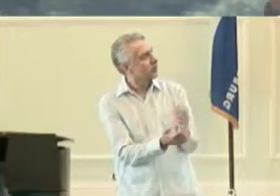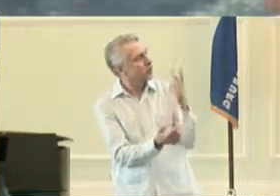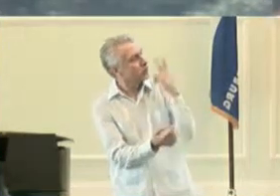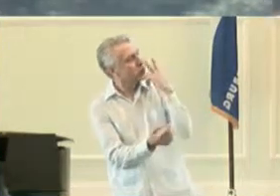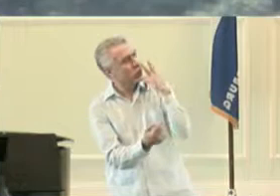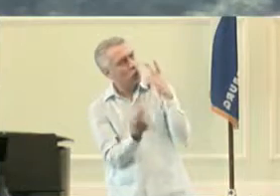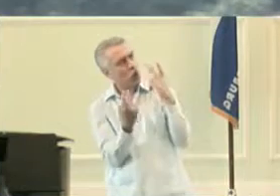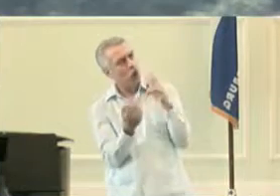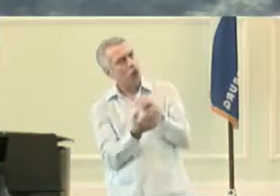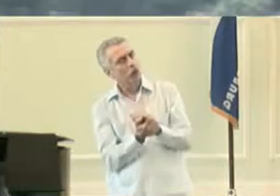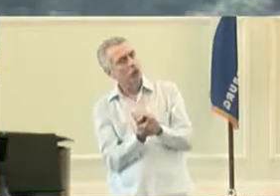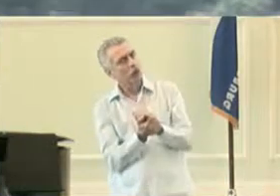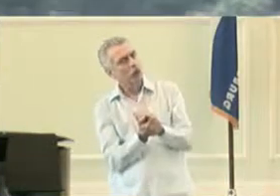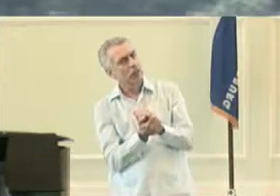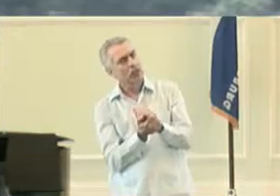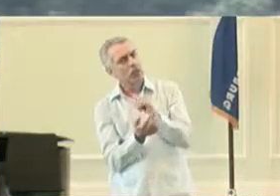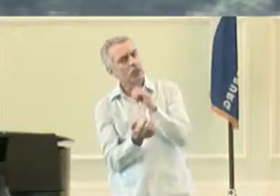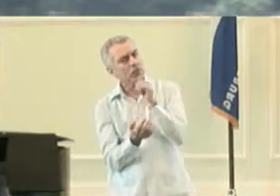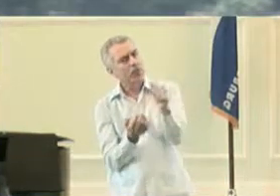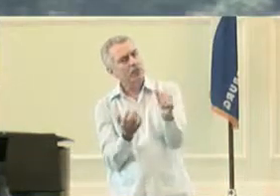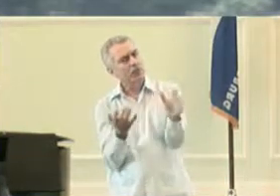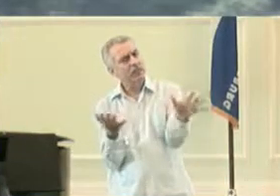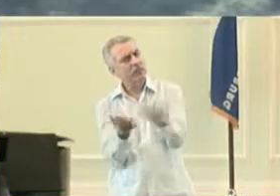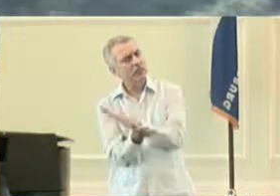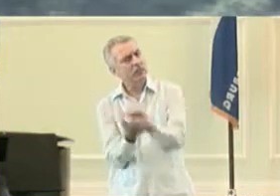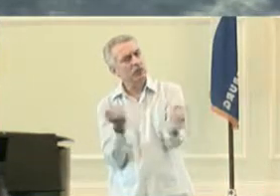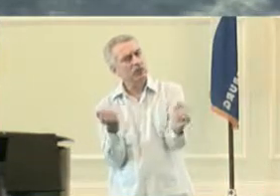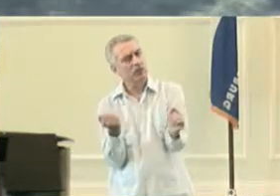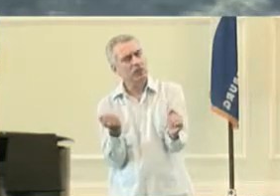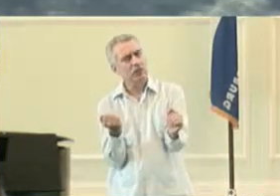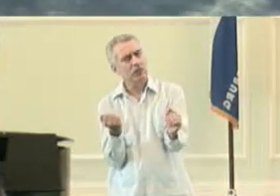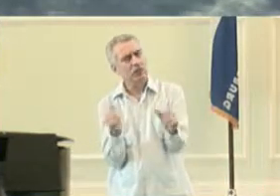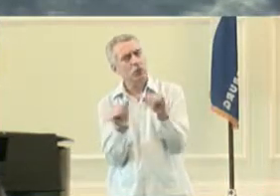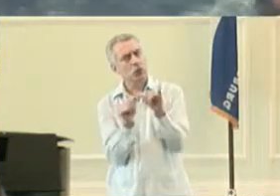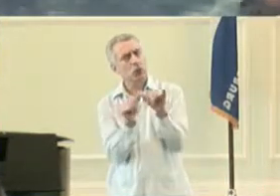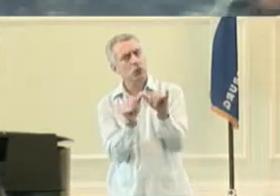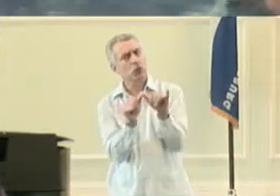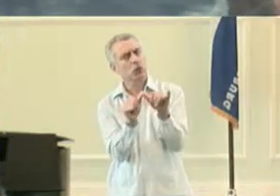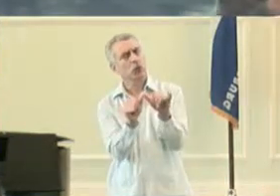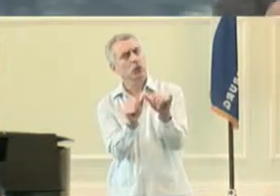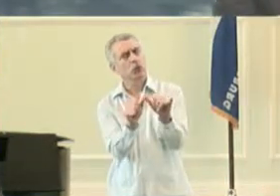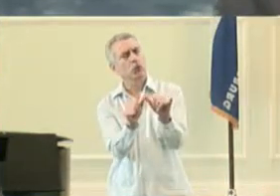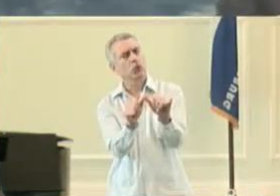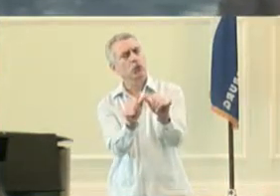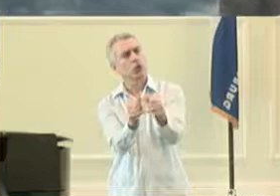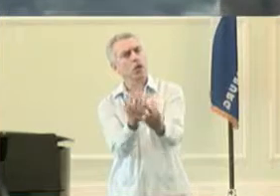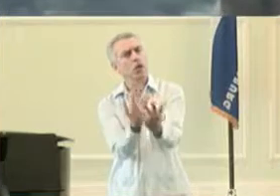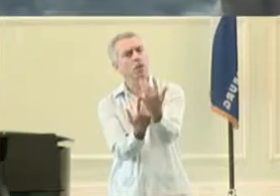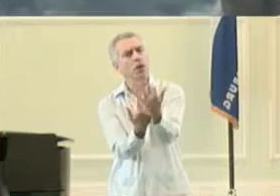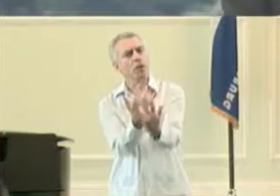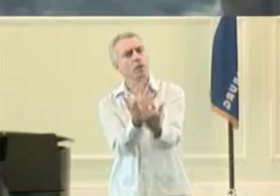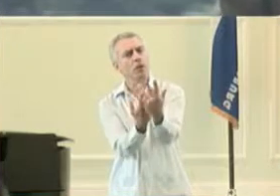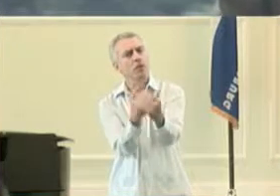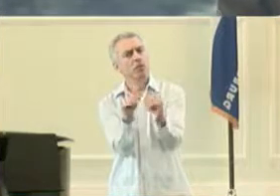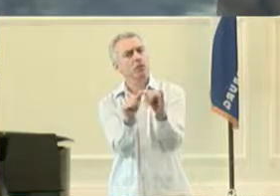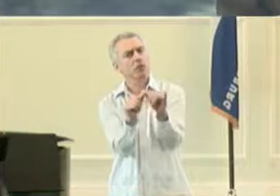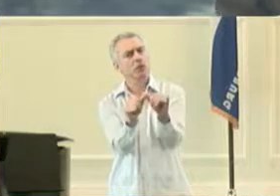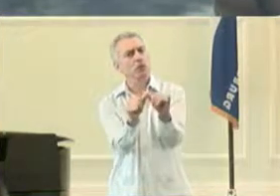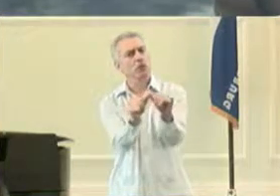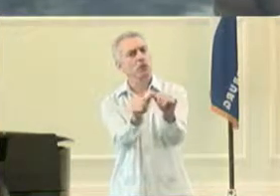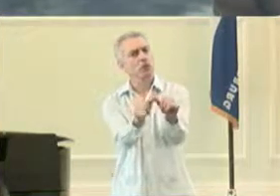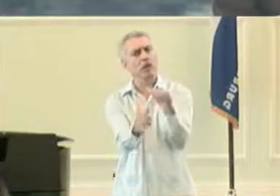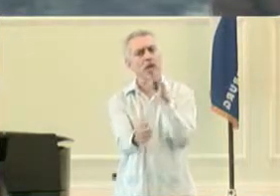being burned but not being consumed, he got curious. And God, as he got close to the bush, God spoke to